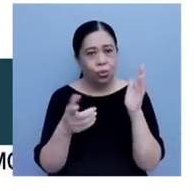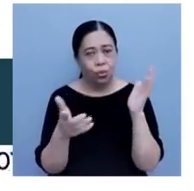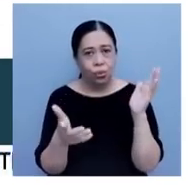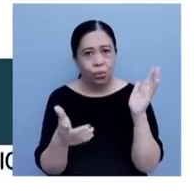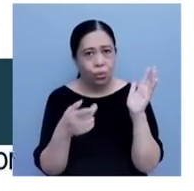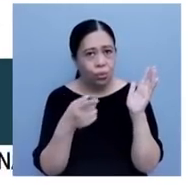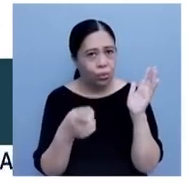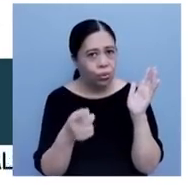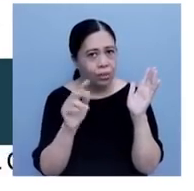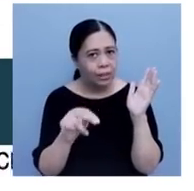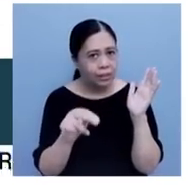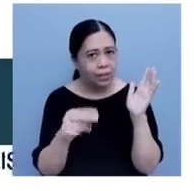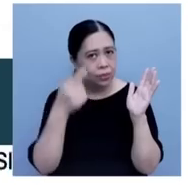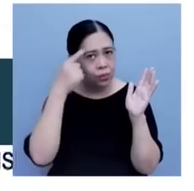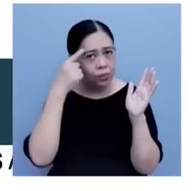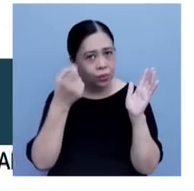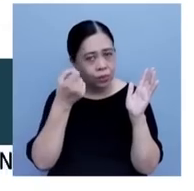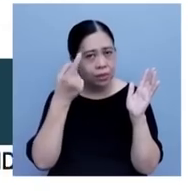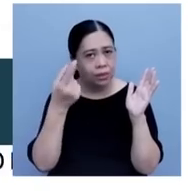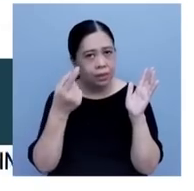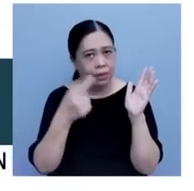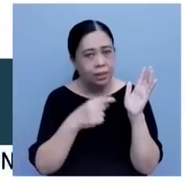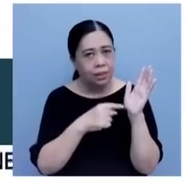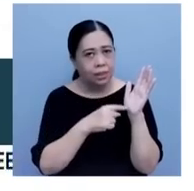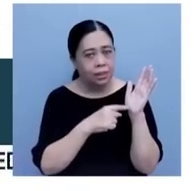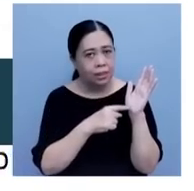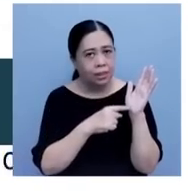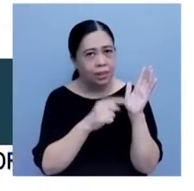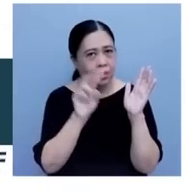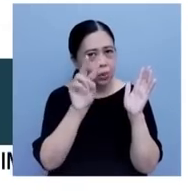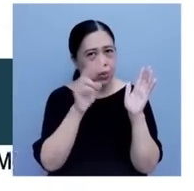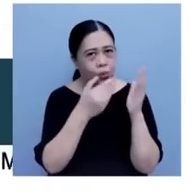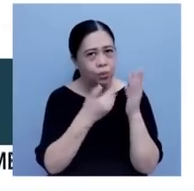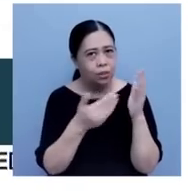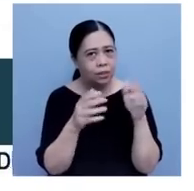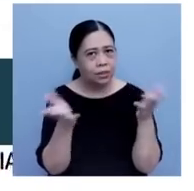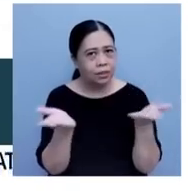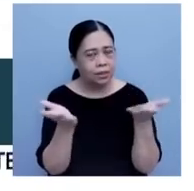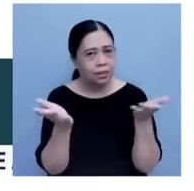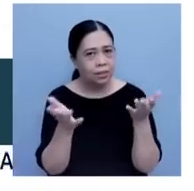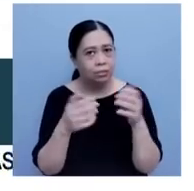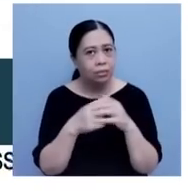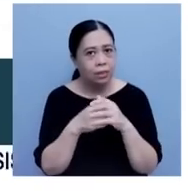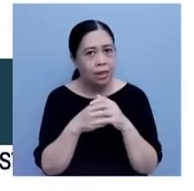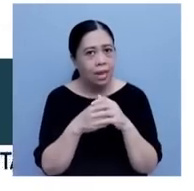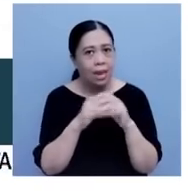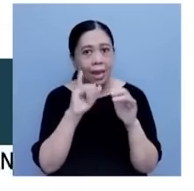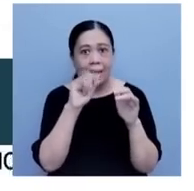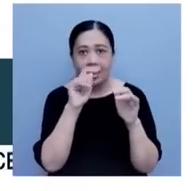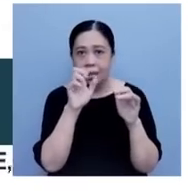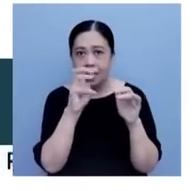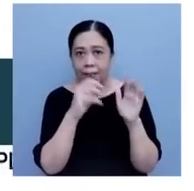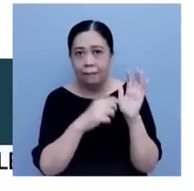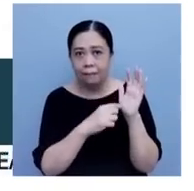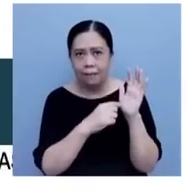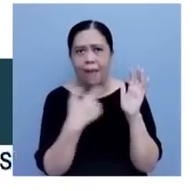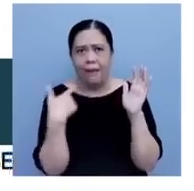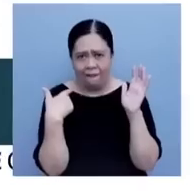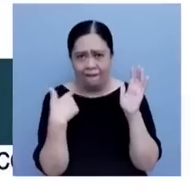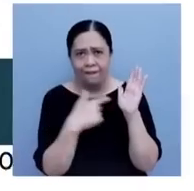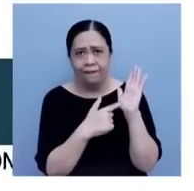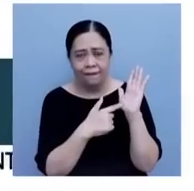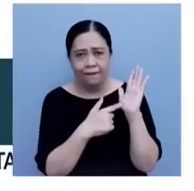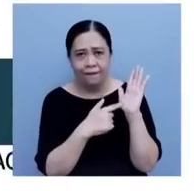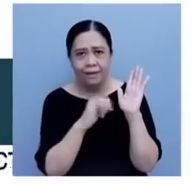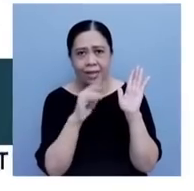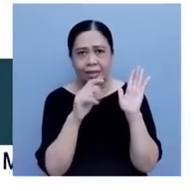we need to understand there are two things here. An item existing, meaning the